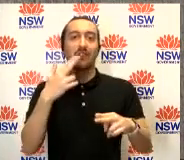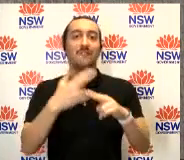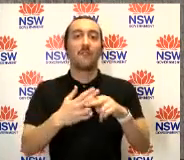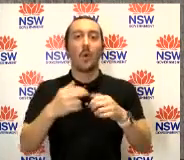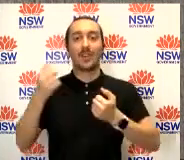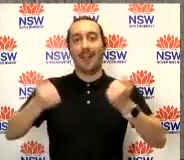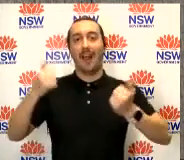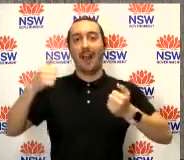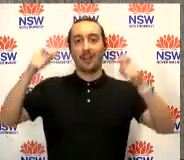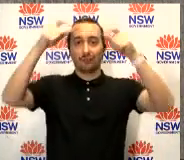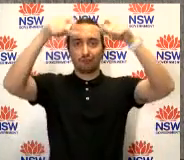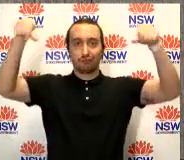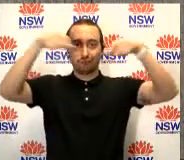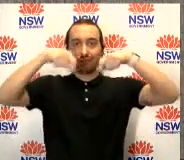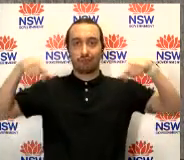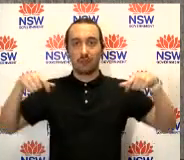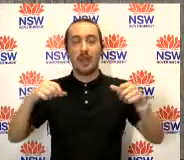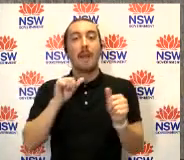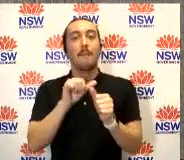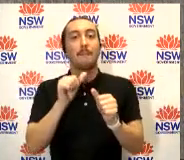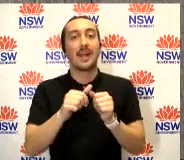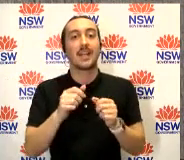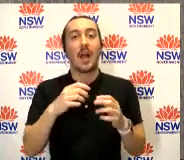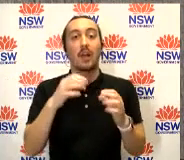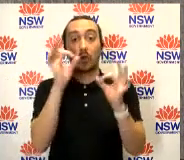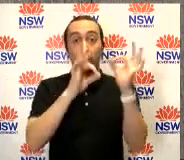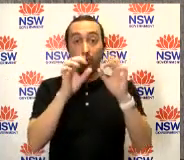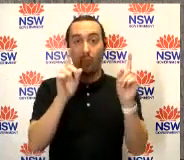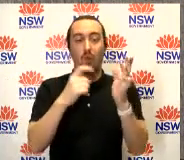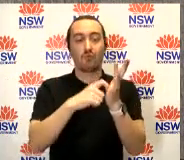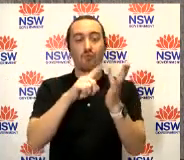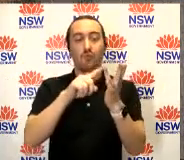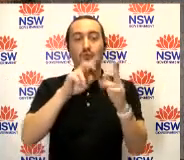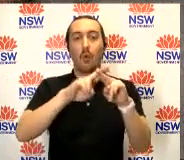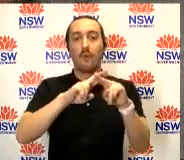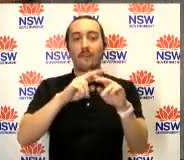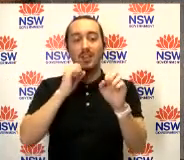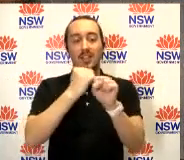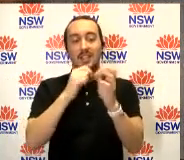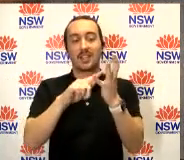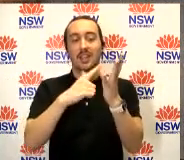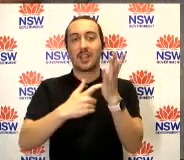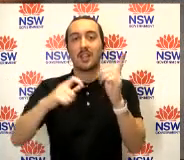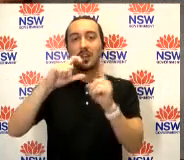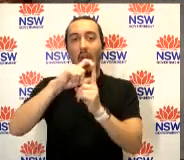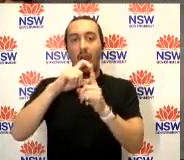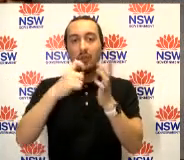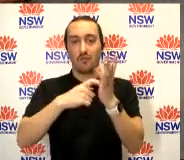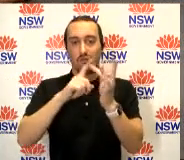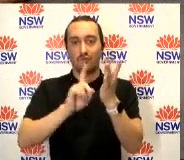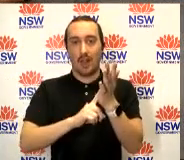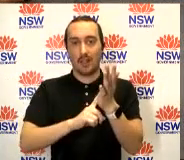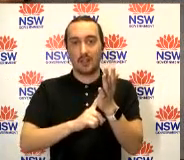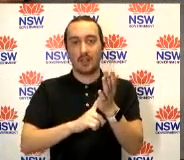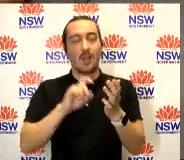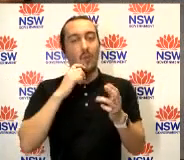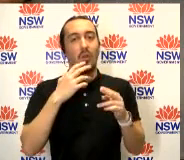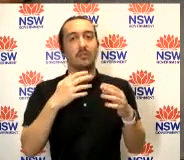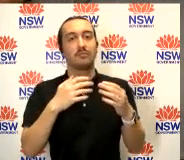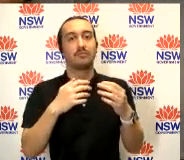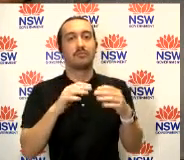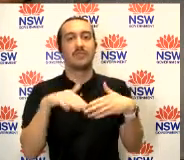that type of edge protection. So that's something I learnt myself. All right, so next question here is that when restoring